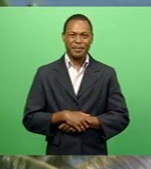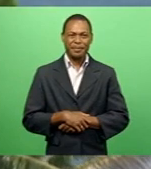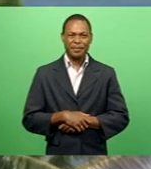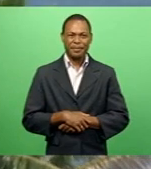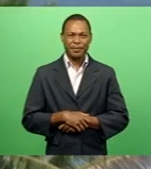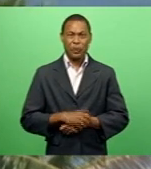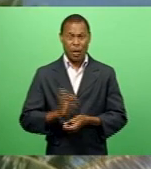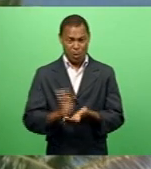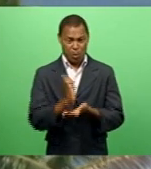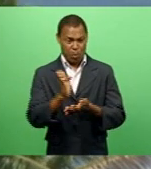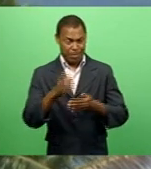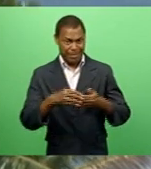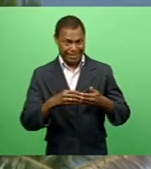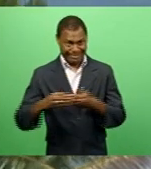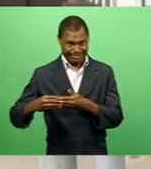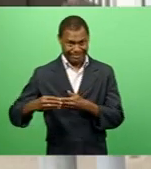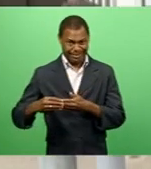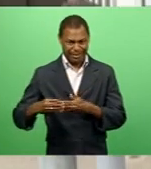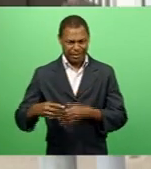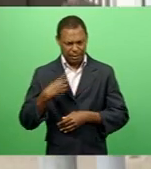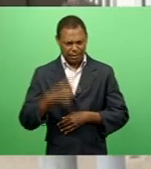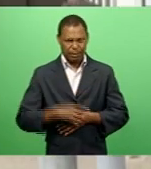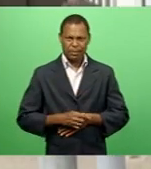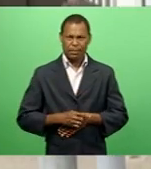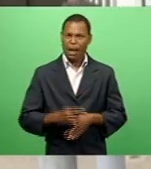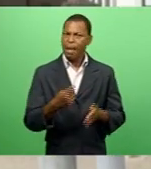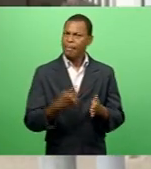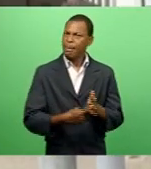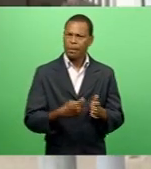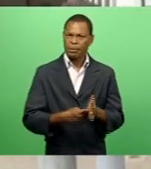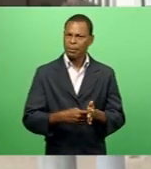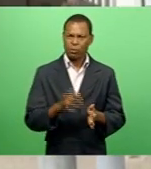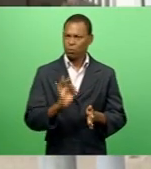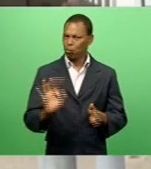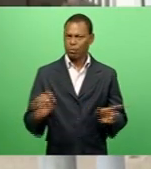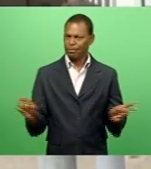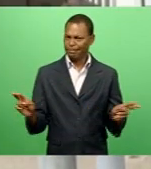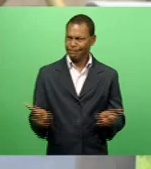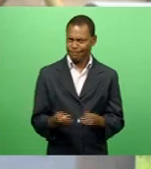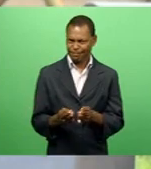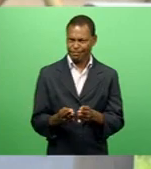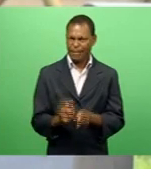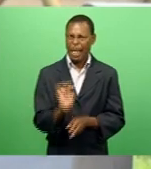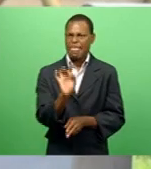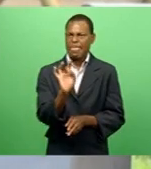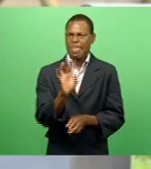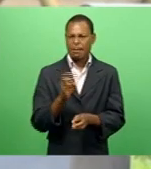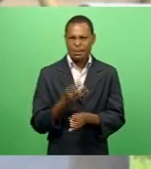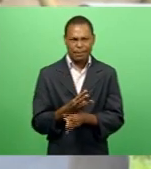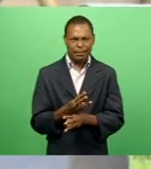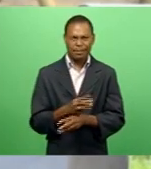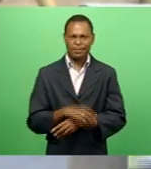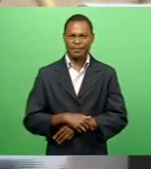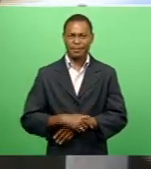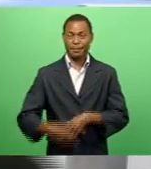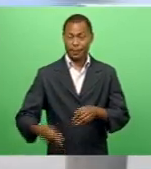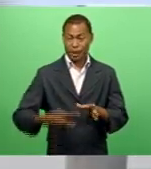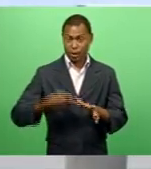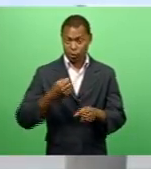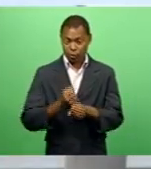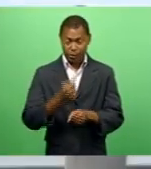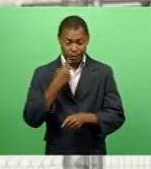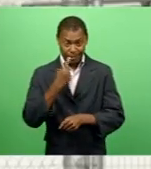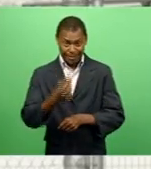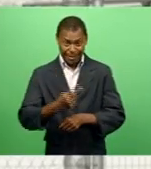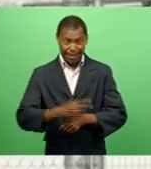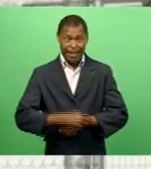the government has not reduced the tax despite increases in fuel prices in the last 10 months. Said Qayyum says if the NFP makes a